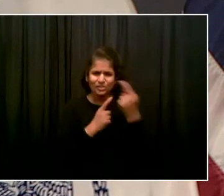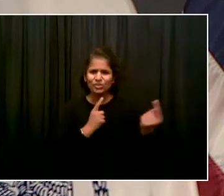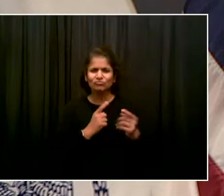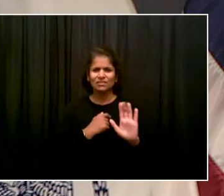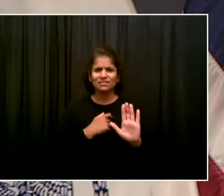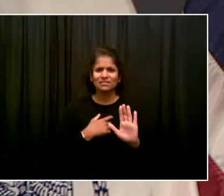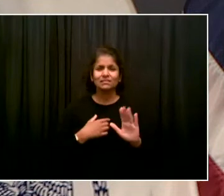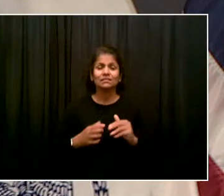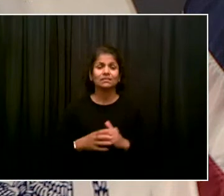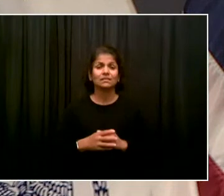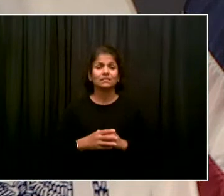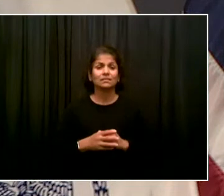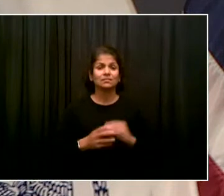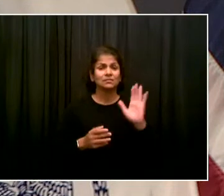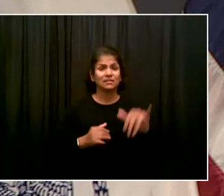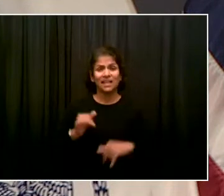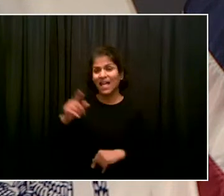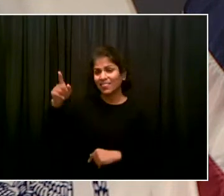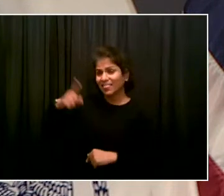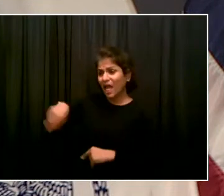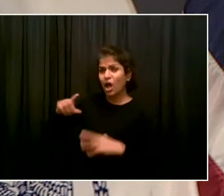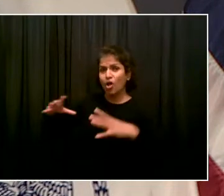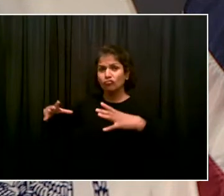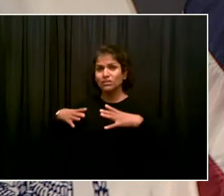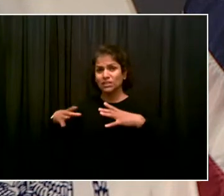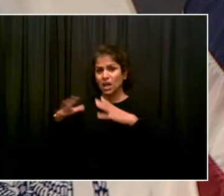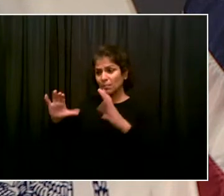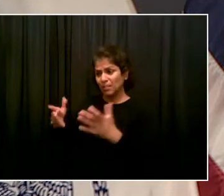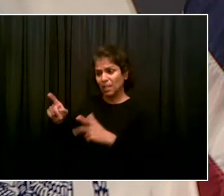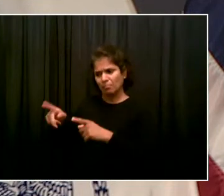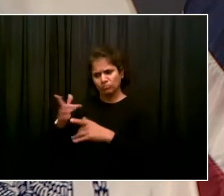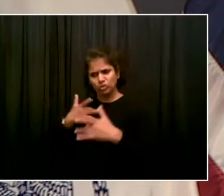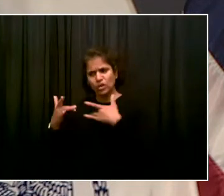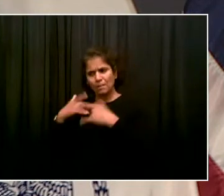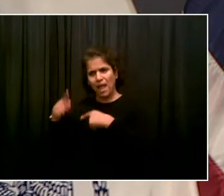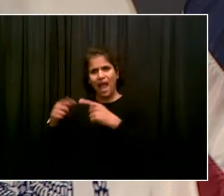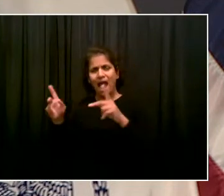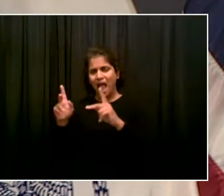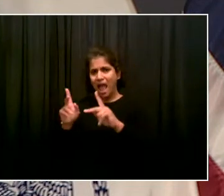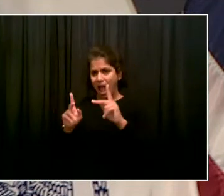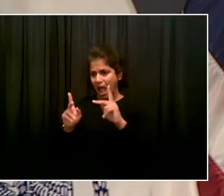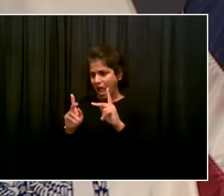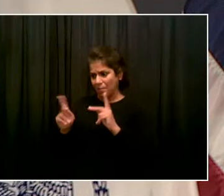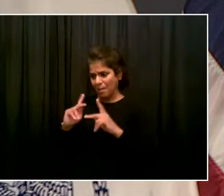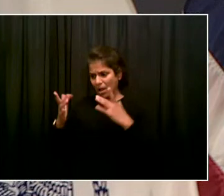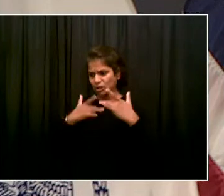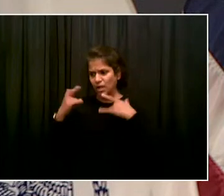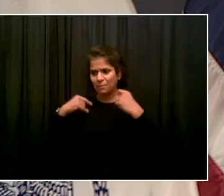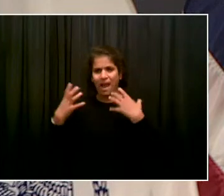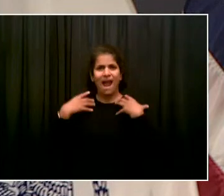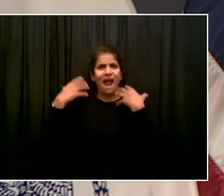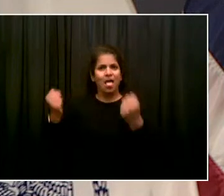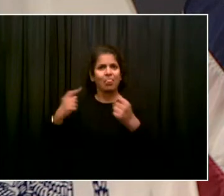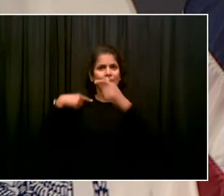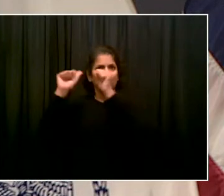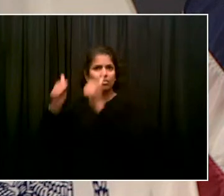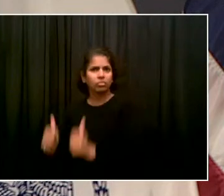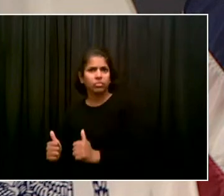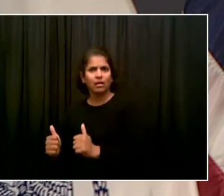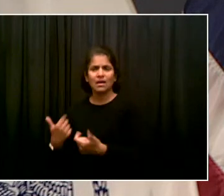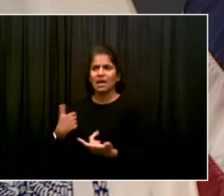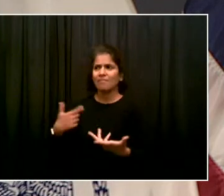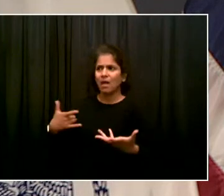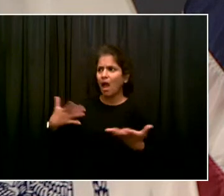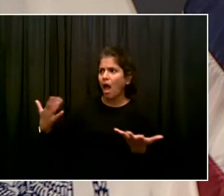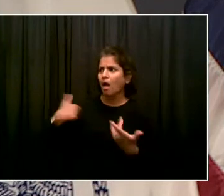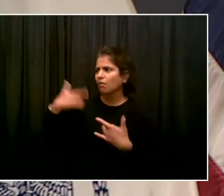is going to be compromised? I mean, it's heartbreaking to hear their stories about how they're not going to get cancer care. They can't get MRIs